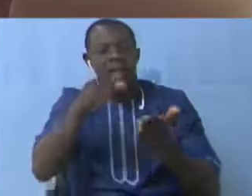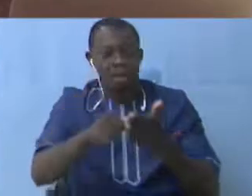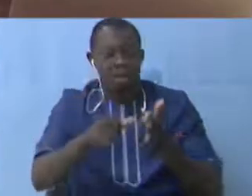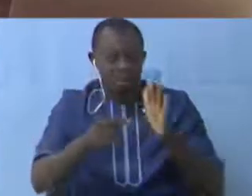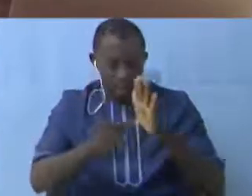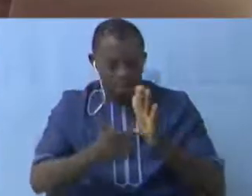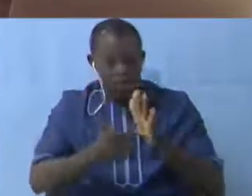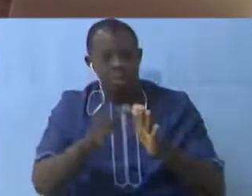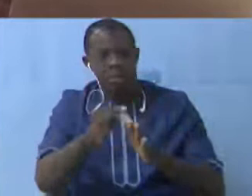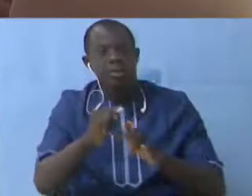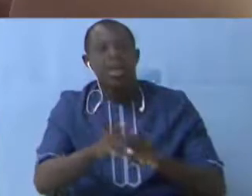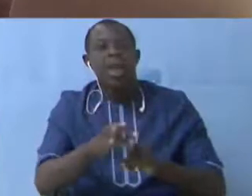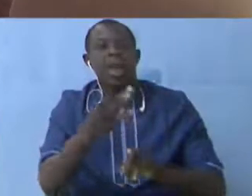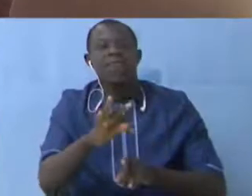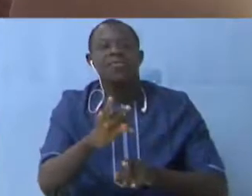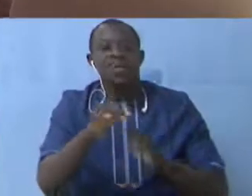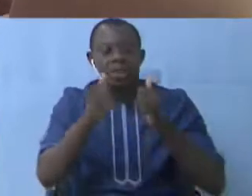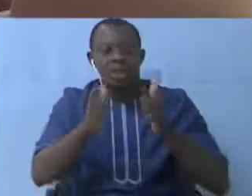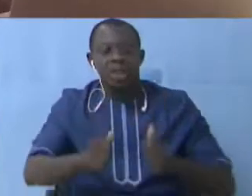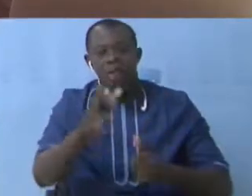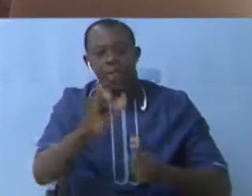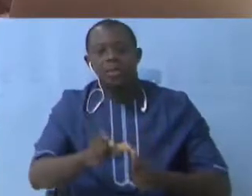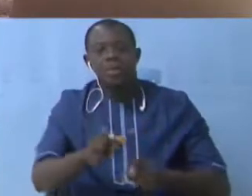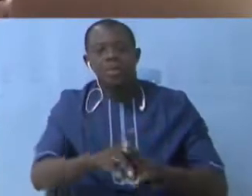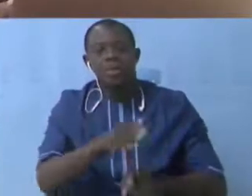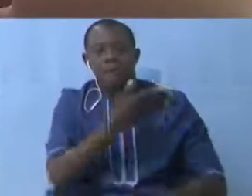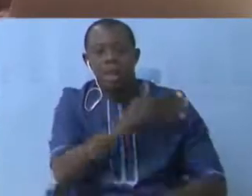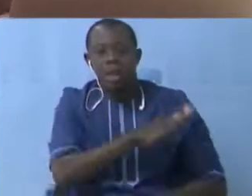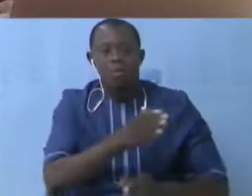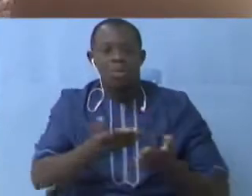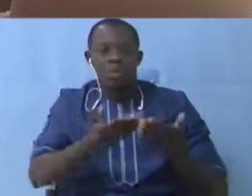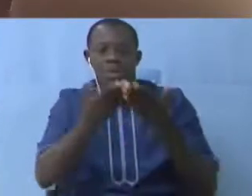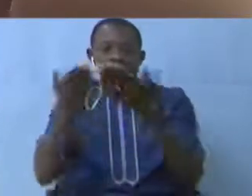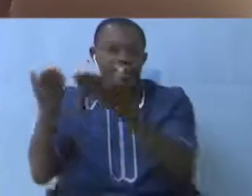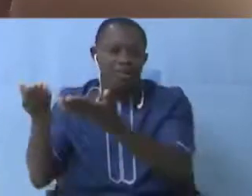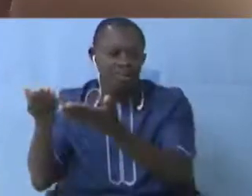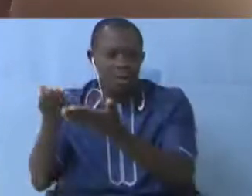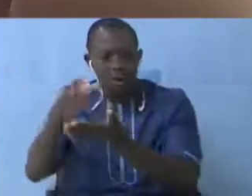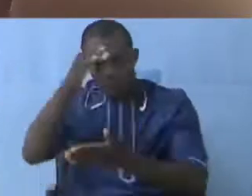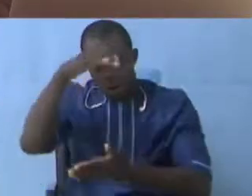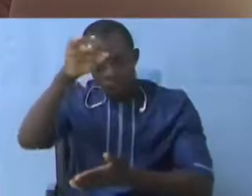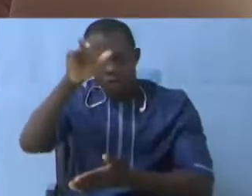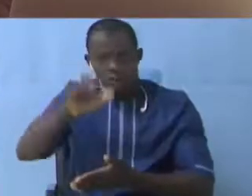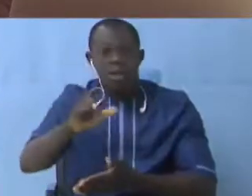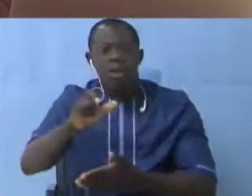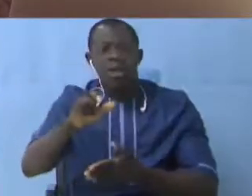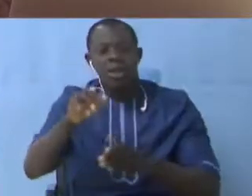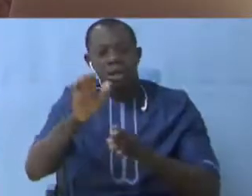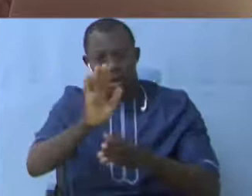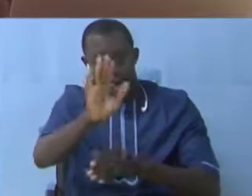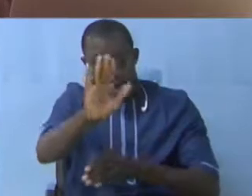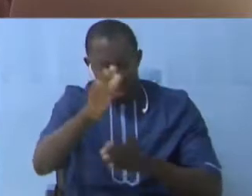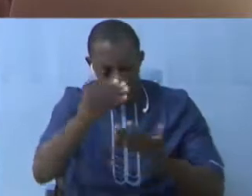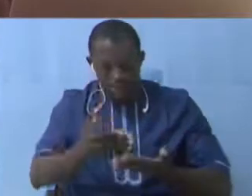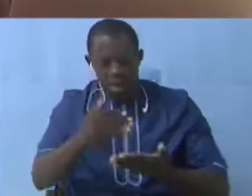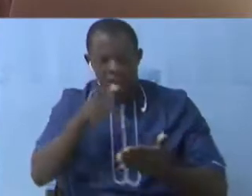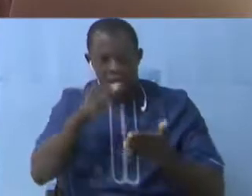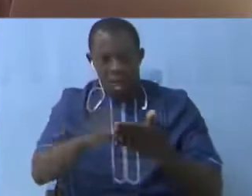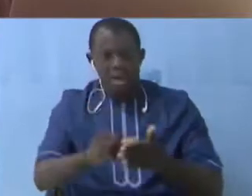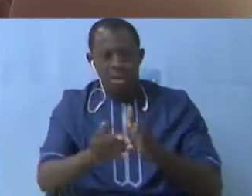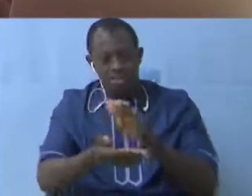With the permission of the chair, I will hand over the letters to the commissioners later. They're just being printed. ci ndigali chairman bi